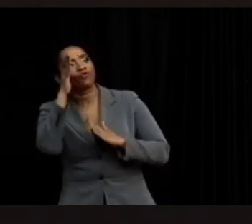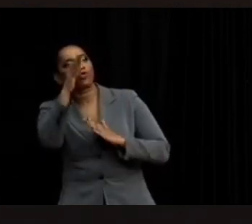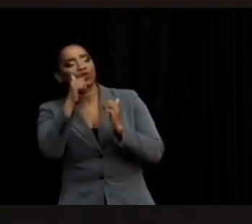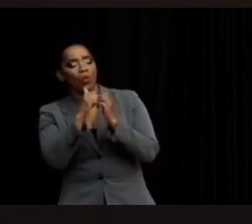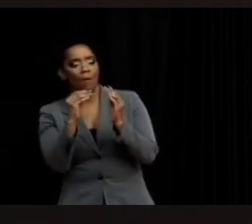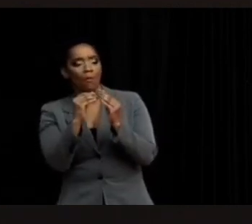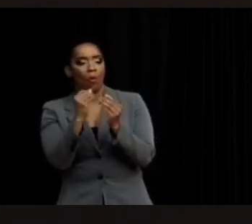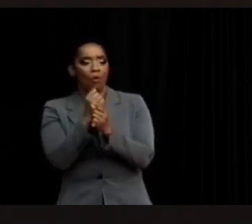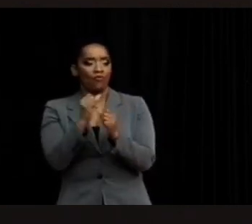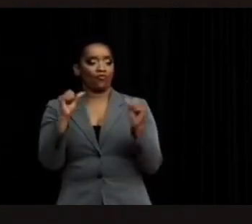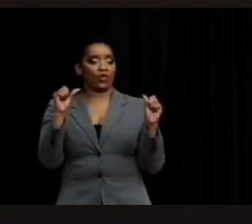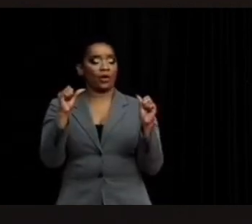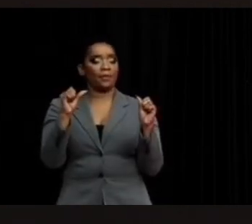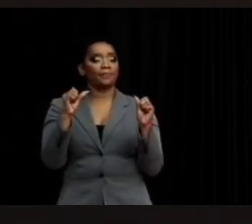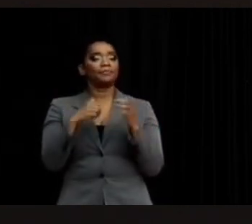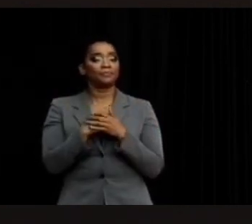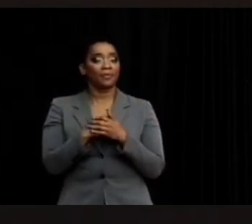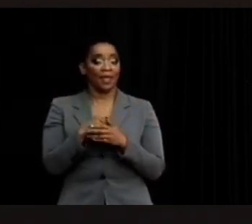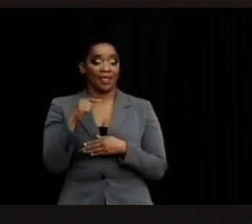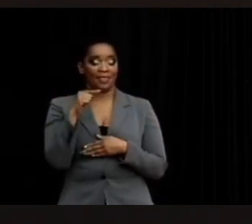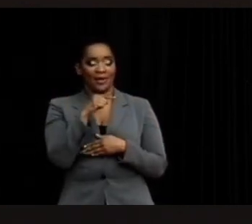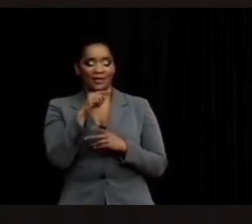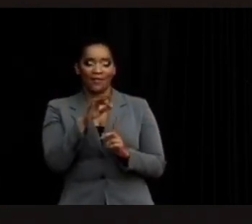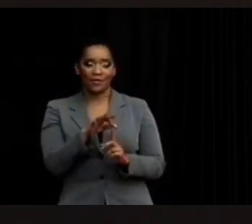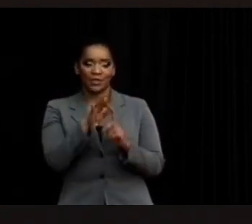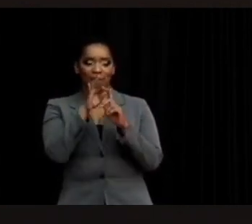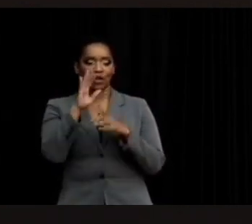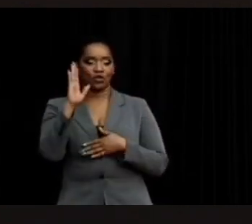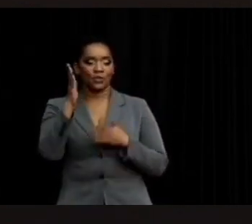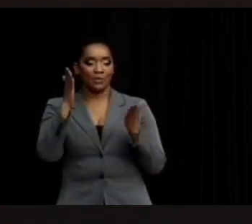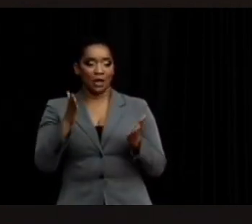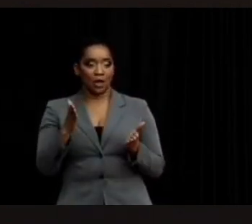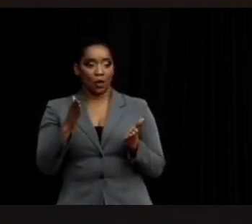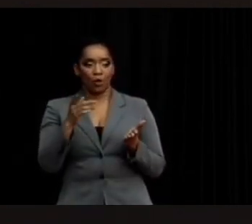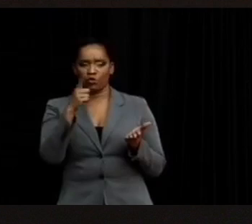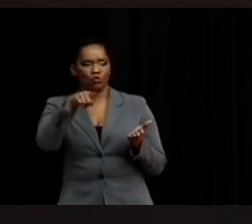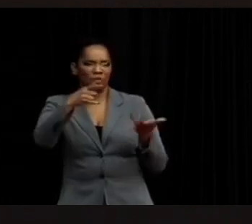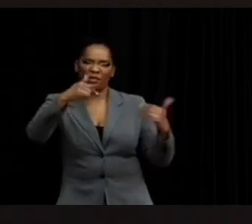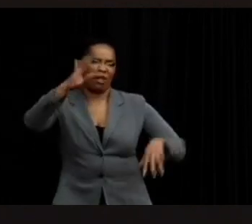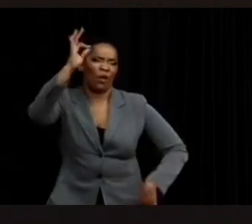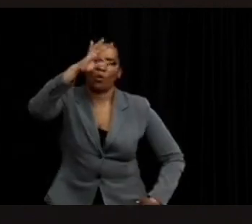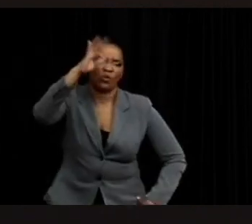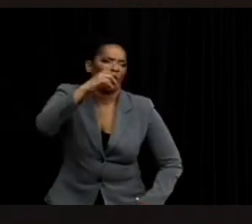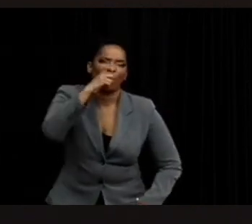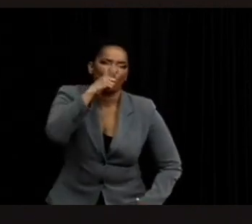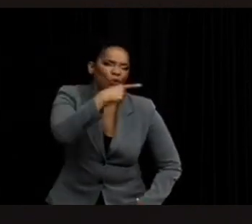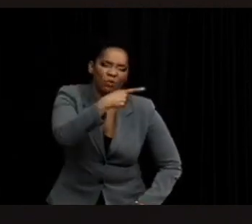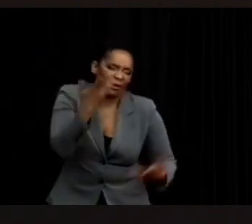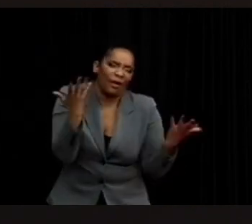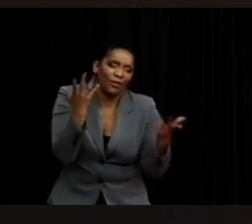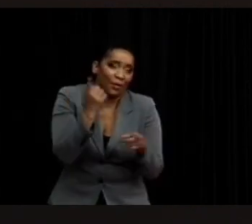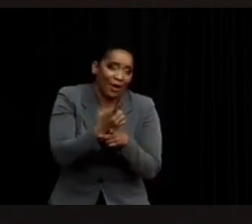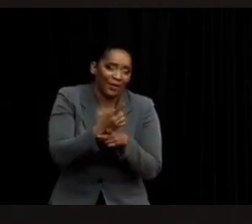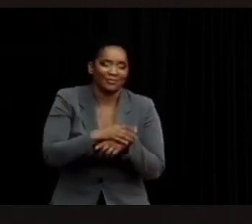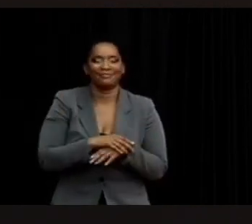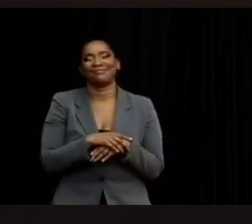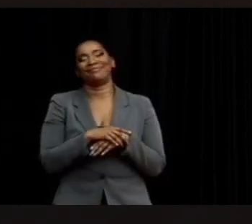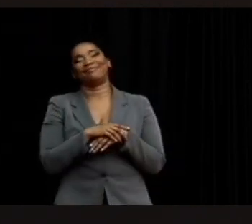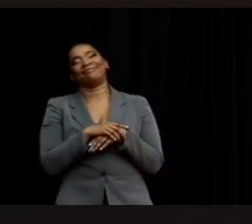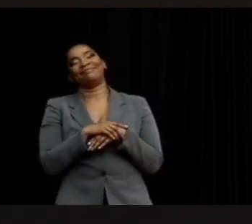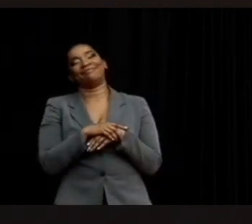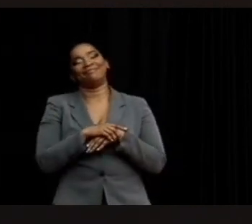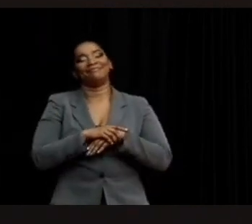freedoms, this very special speaker, who you still have no clue who I'm talking about,